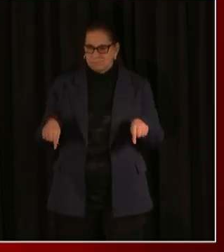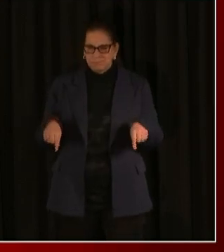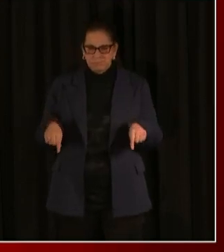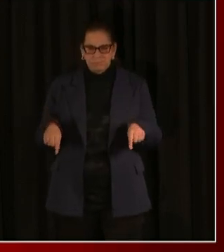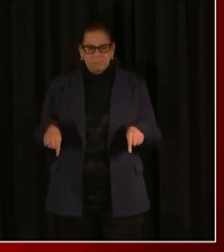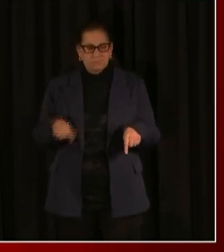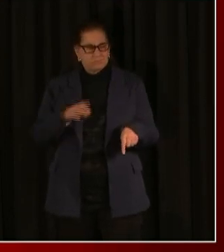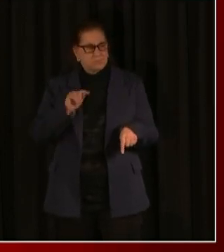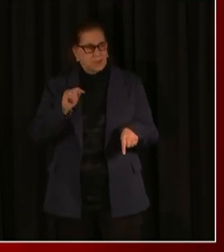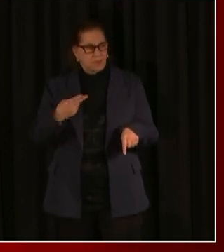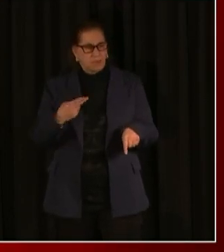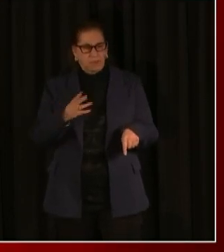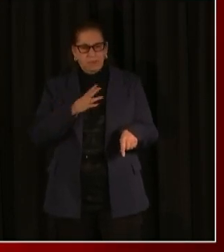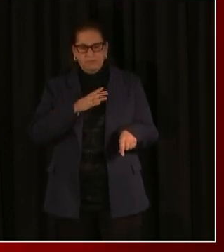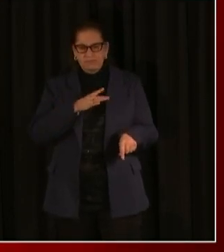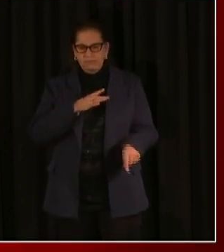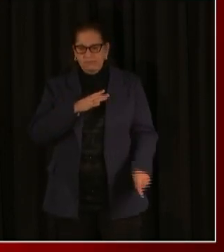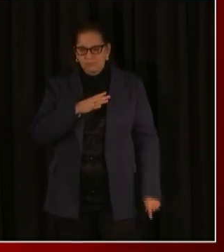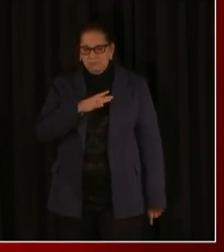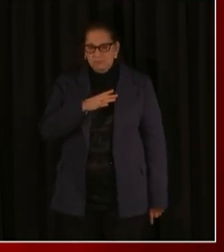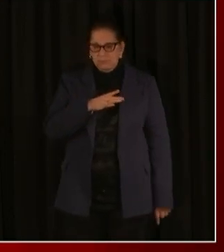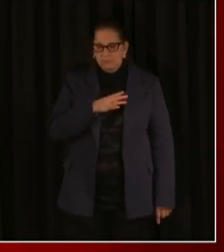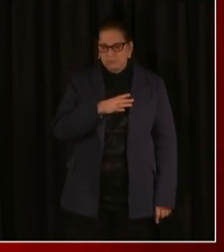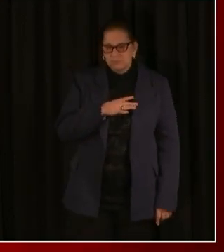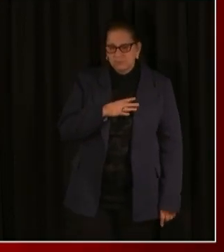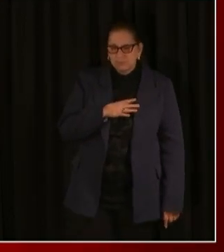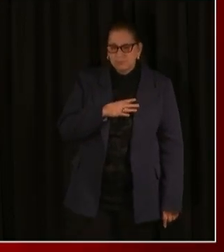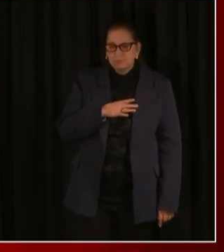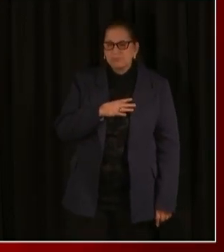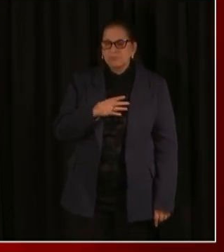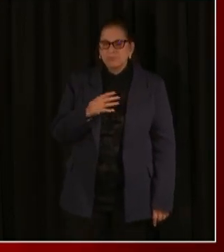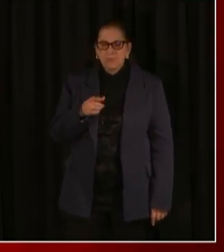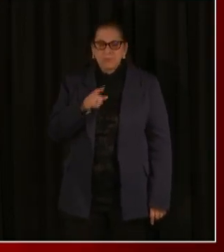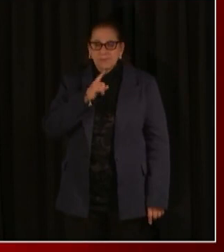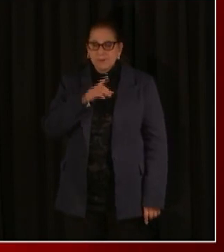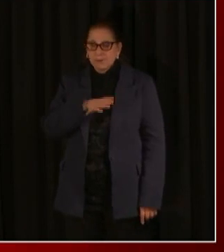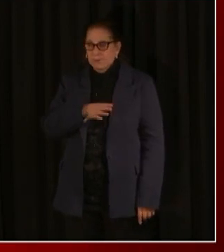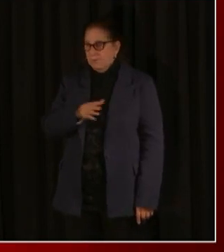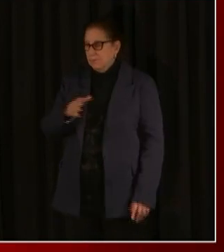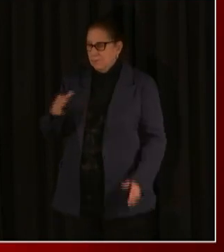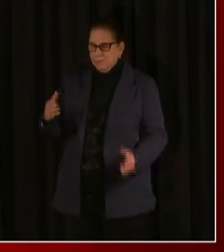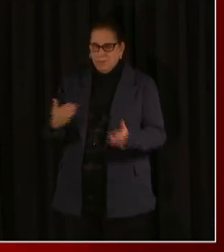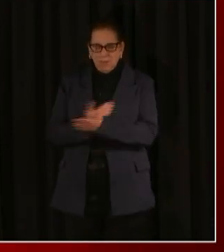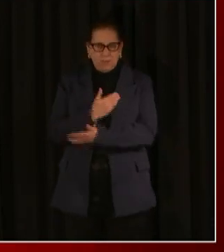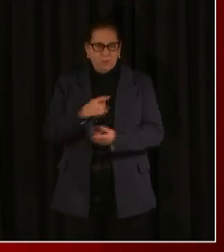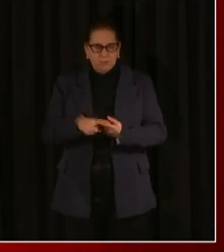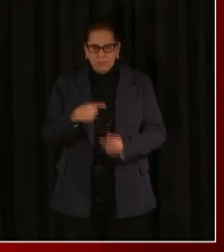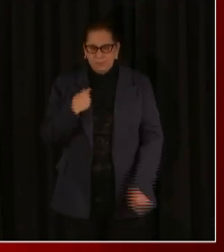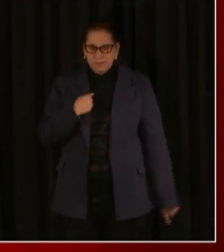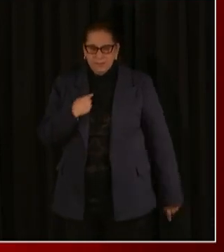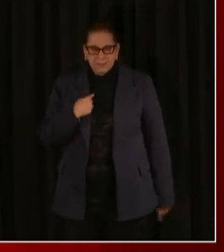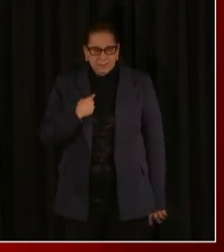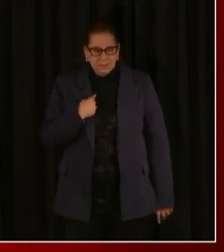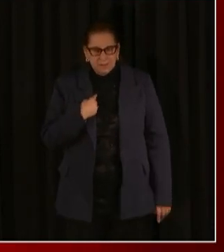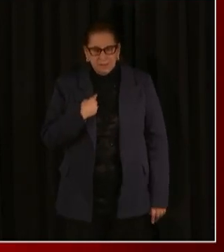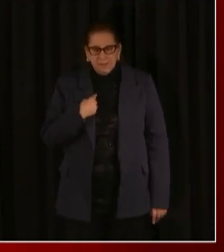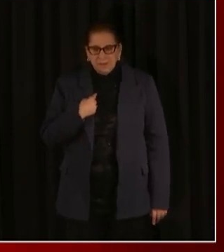this unprecedented time trying to figure this all out. I have a number of